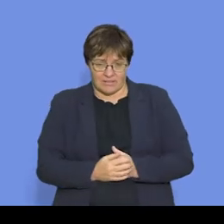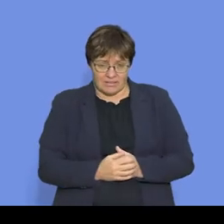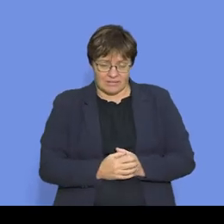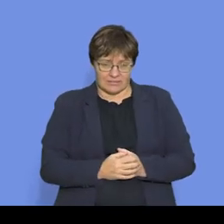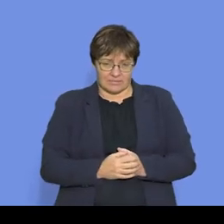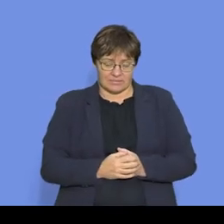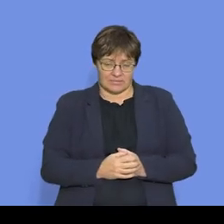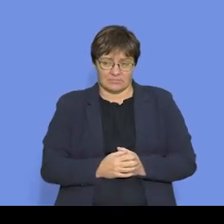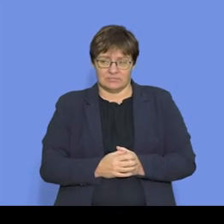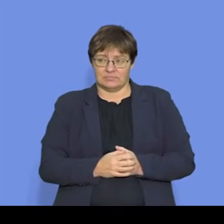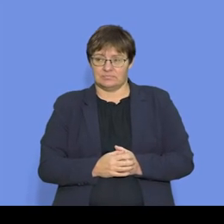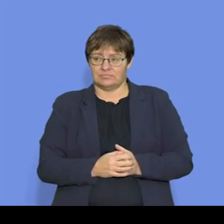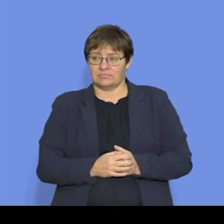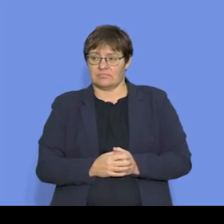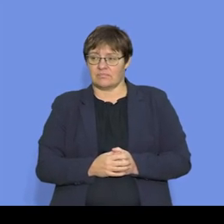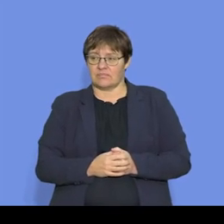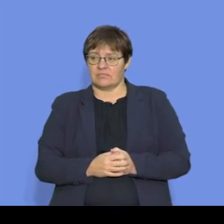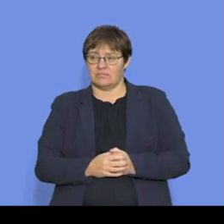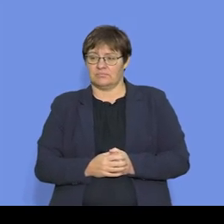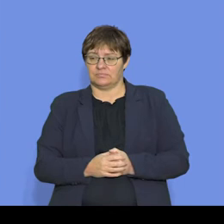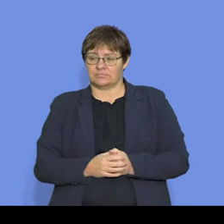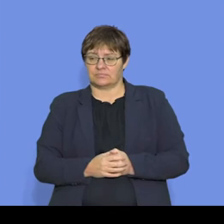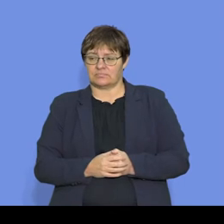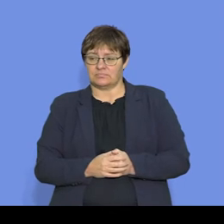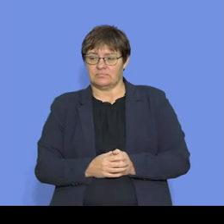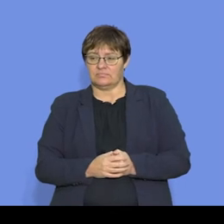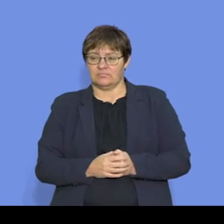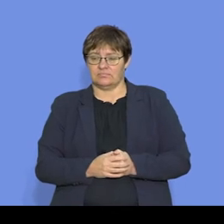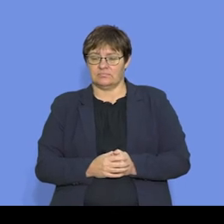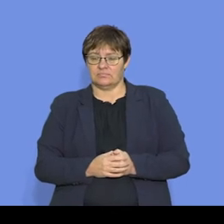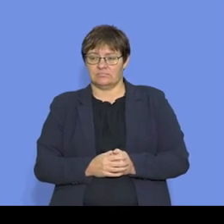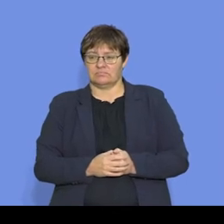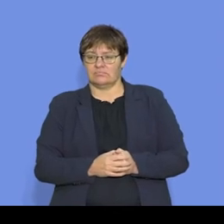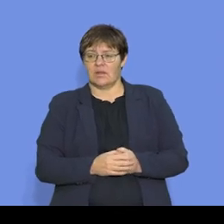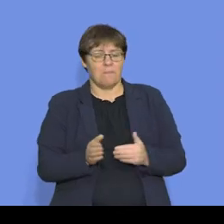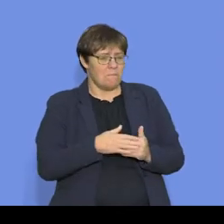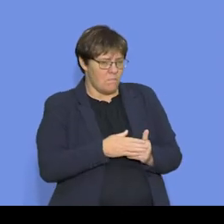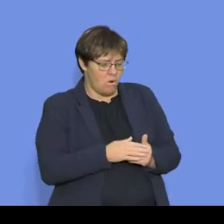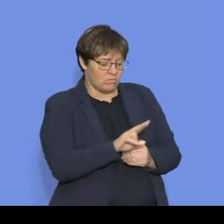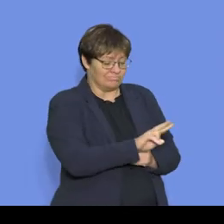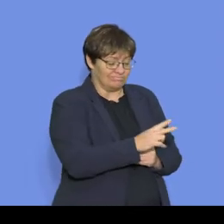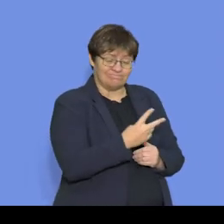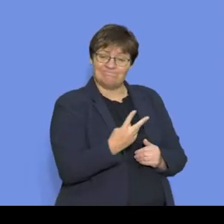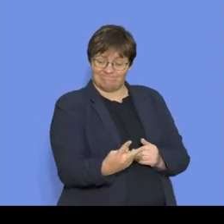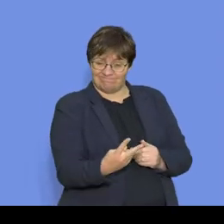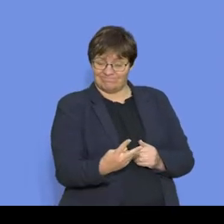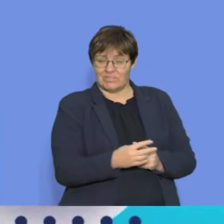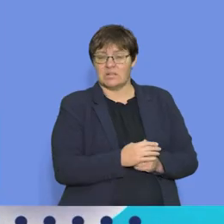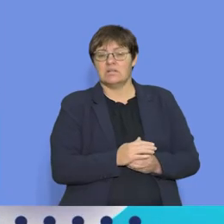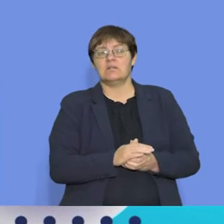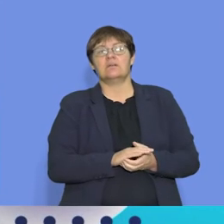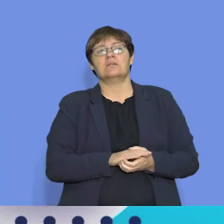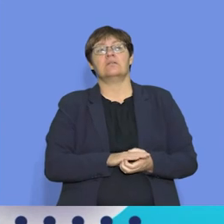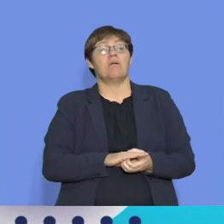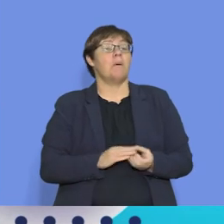Another interesting transitional fossil, which